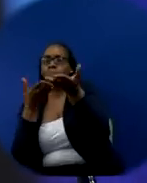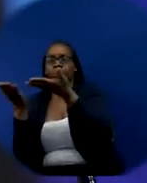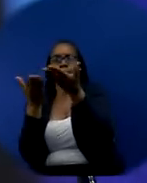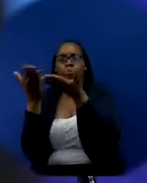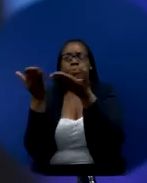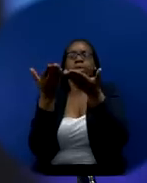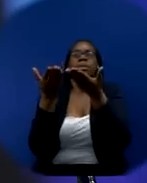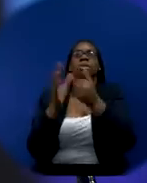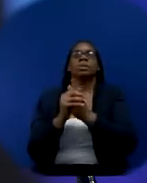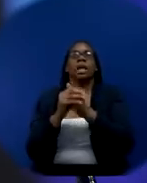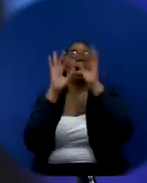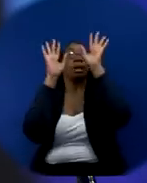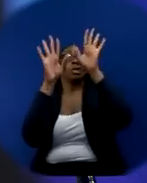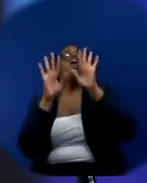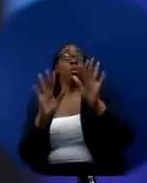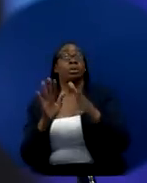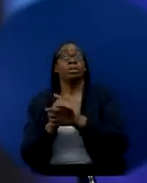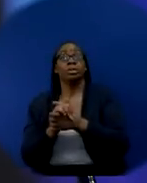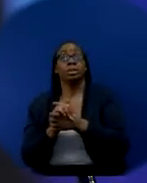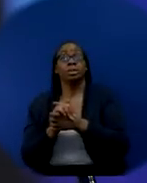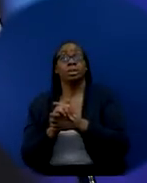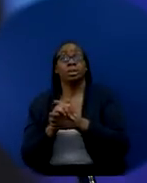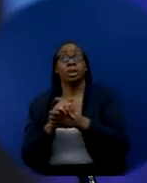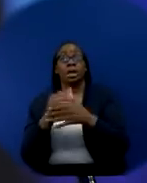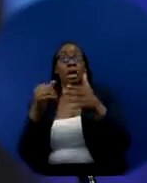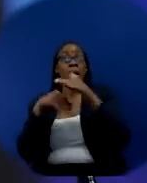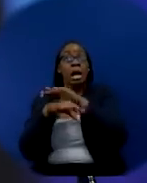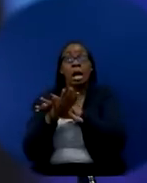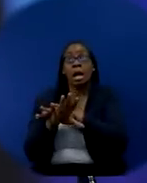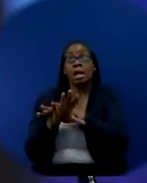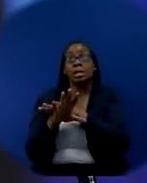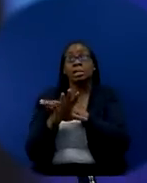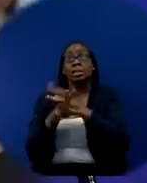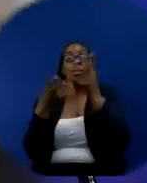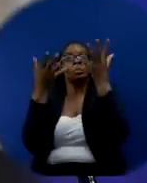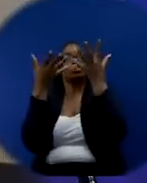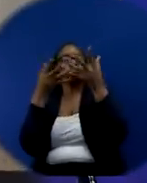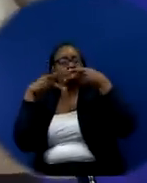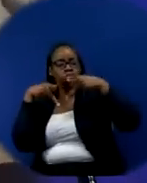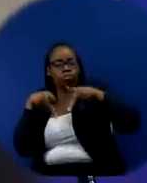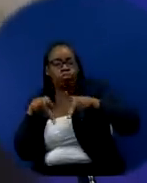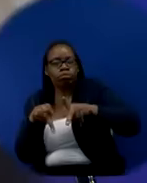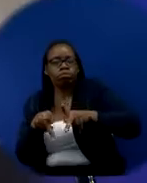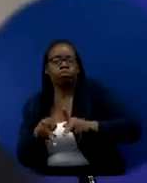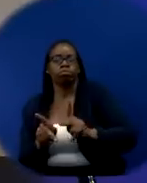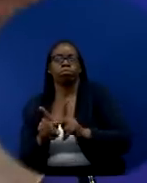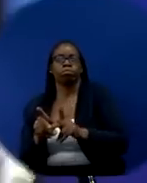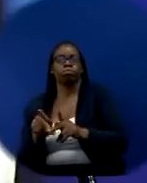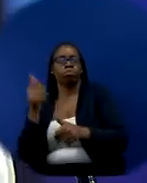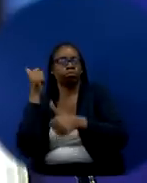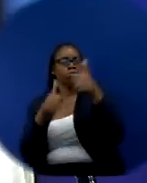that wonderful banquet? They are in there taking meticulous opportunities to ensure that